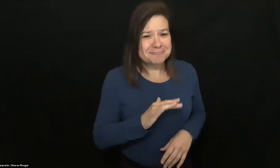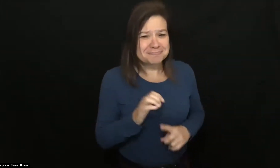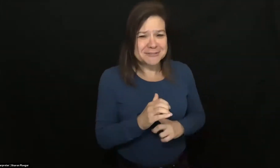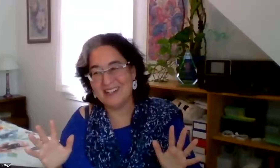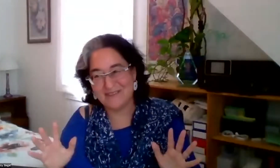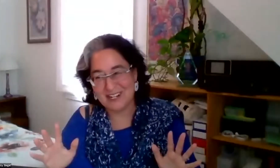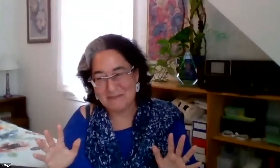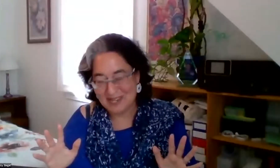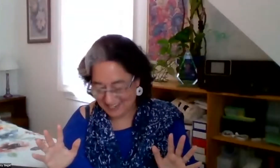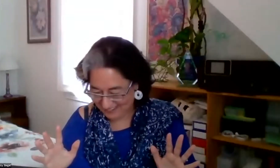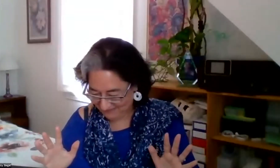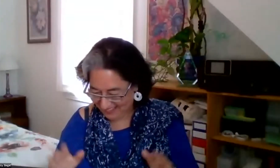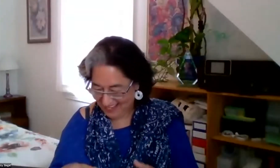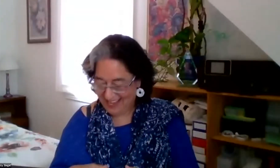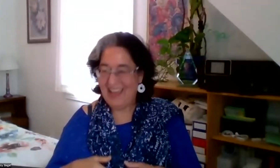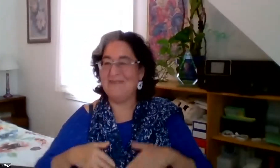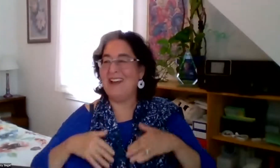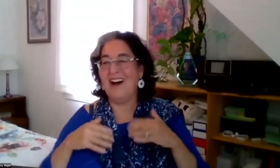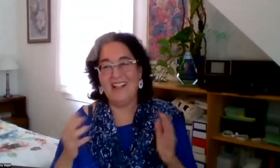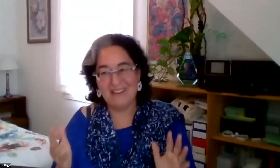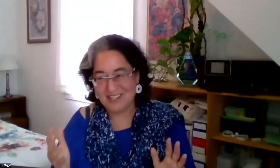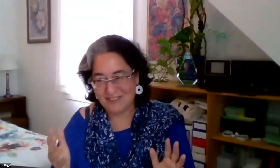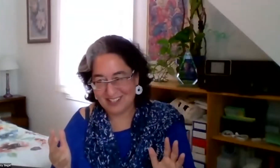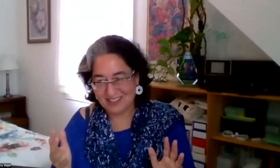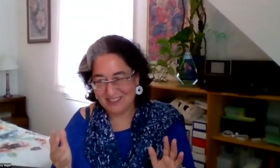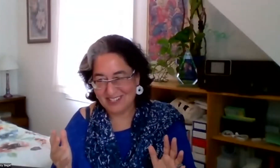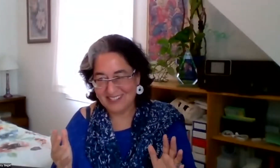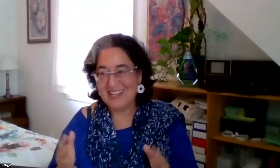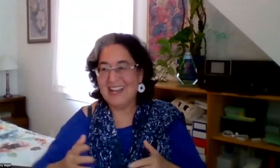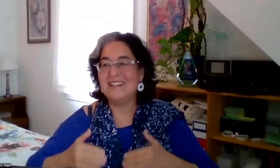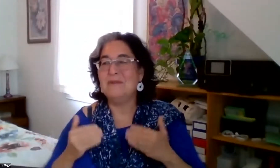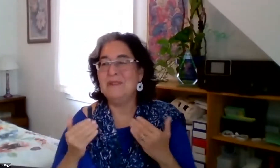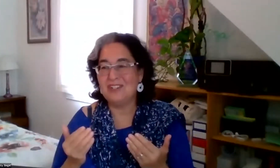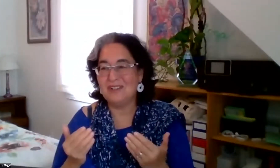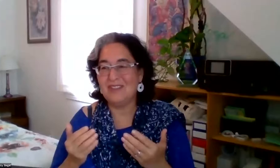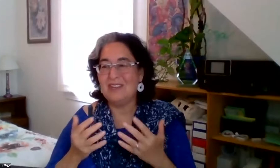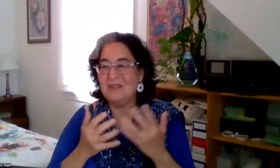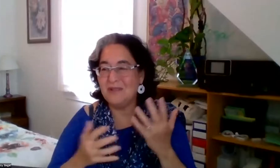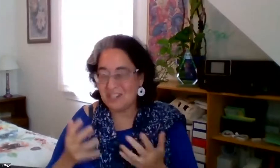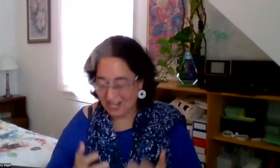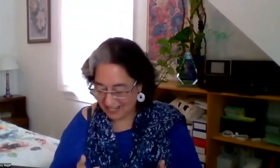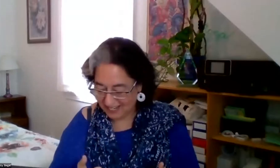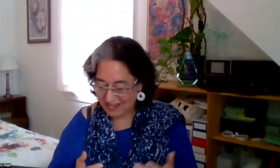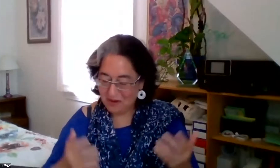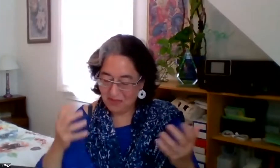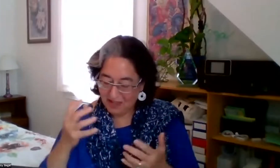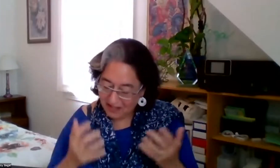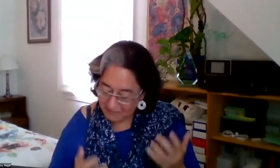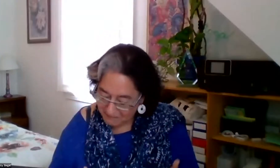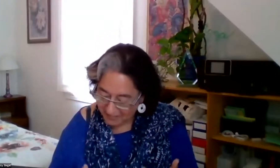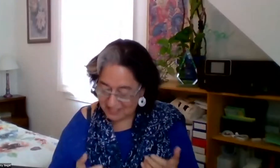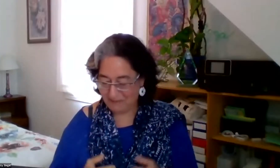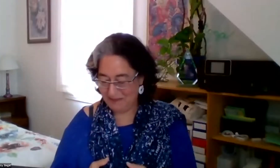we all have a different opinion and we all have different solutions. And so be sure that you are checking